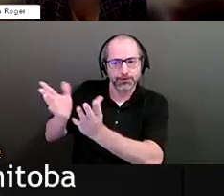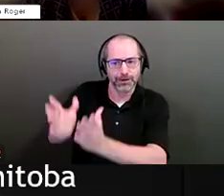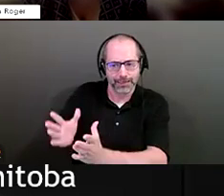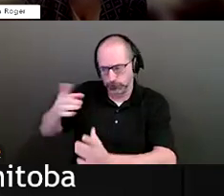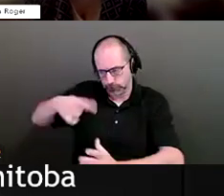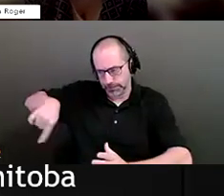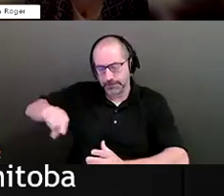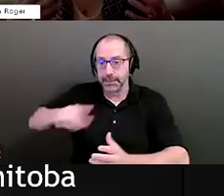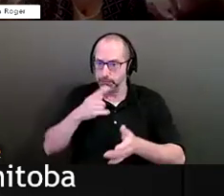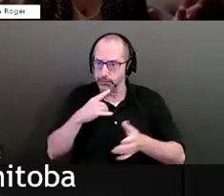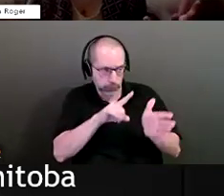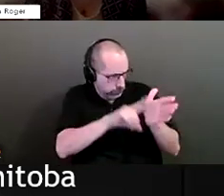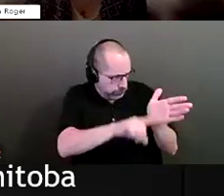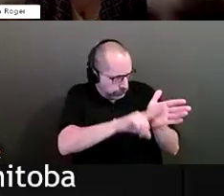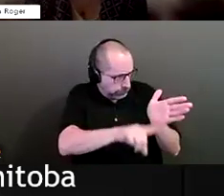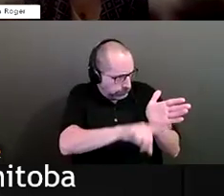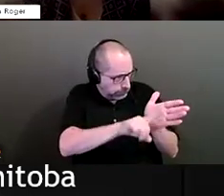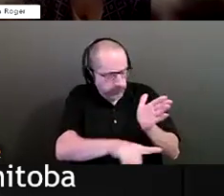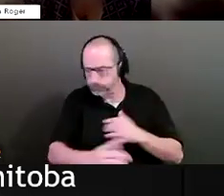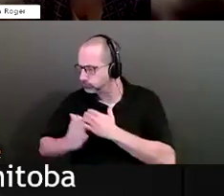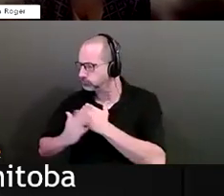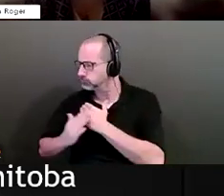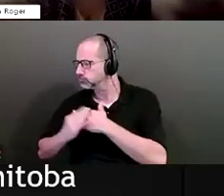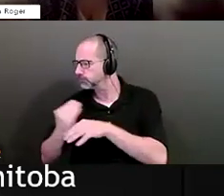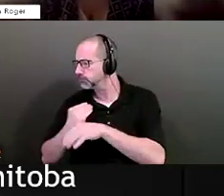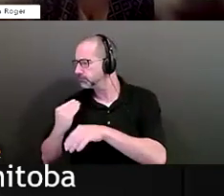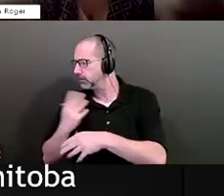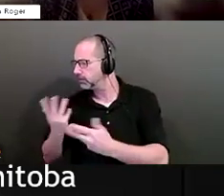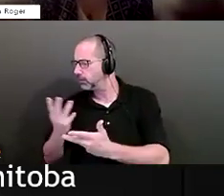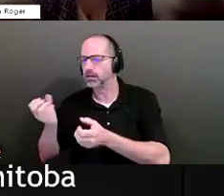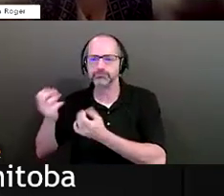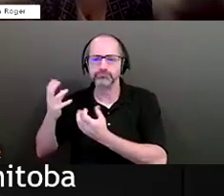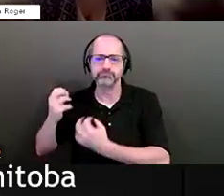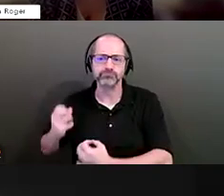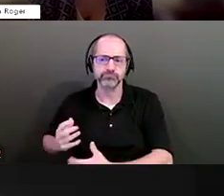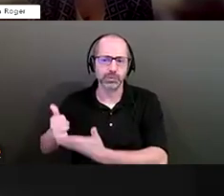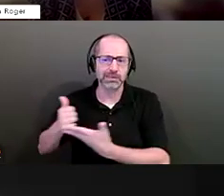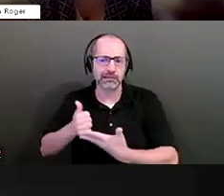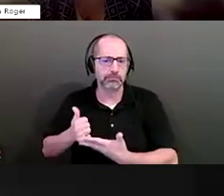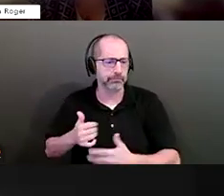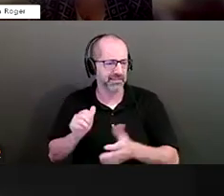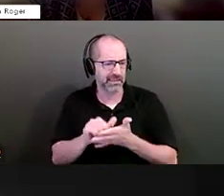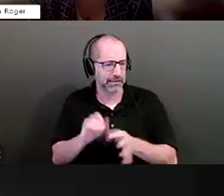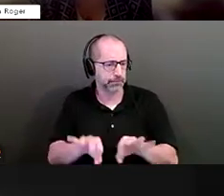from folks who are part of your demographic. Next slide, please.